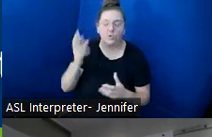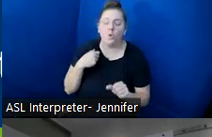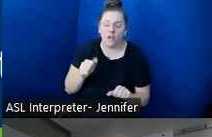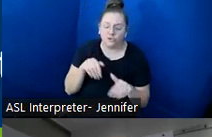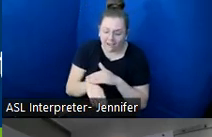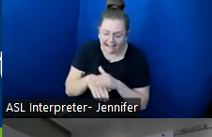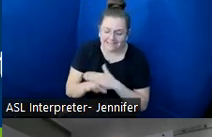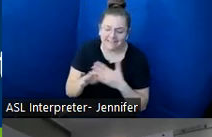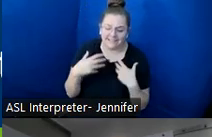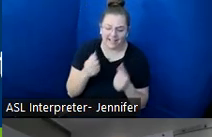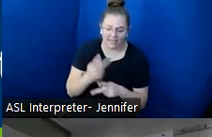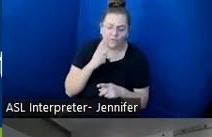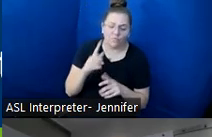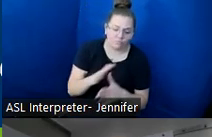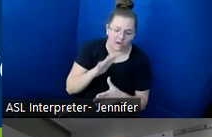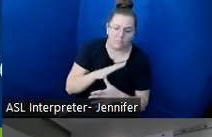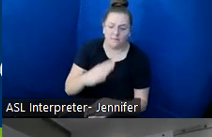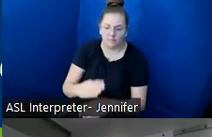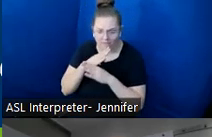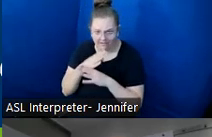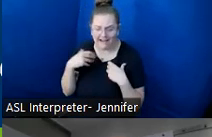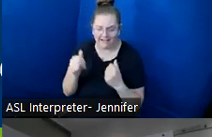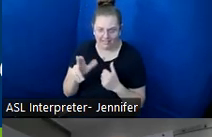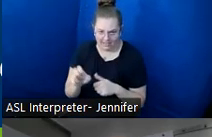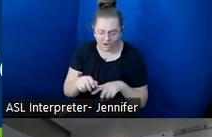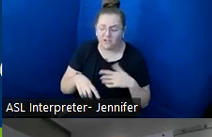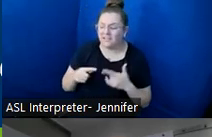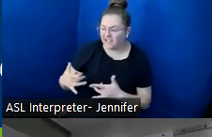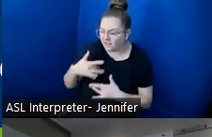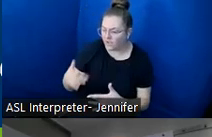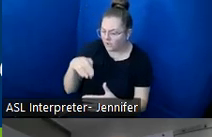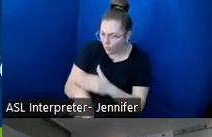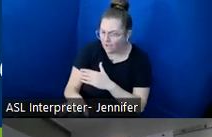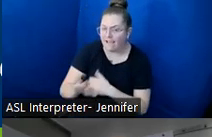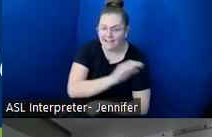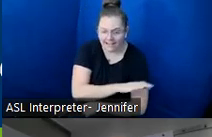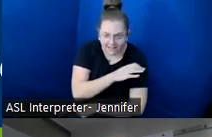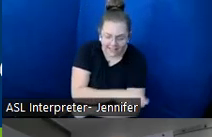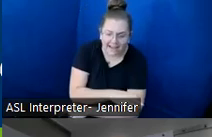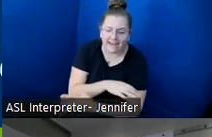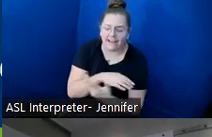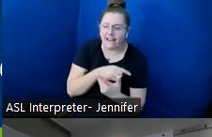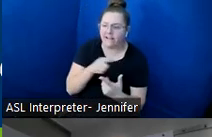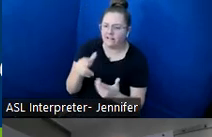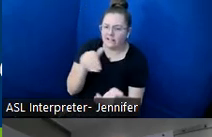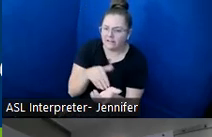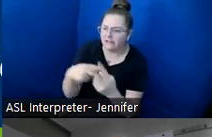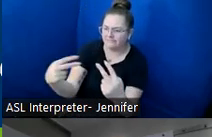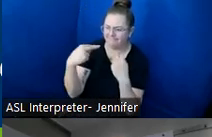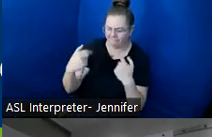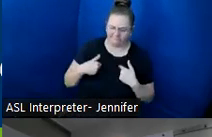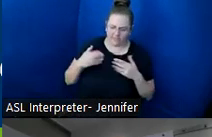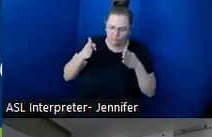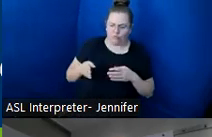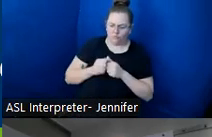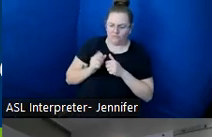behavioral health care. They told us that often when they went into a clinic, they saw them as just being a person with a disability and